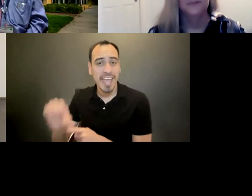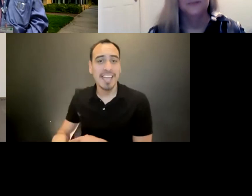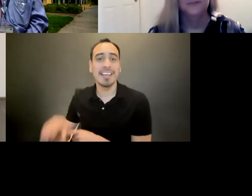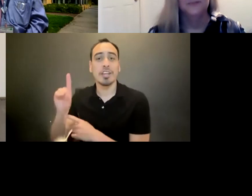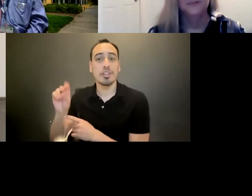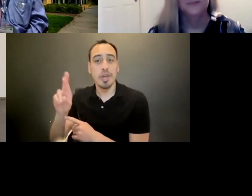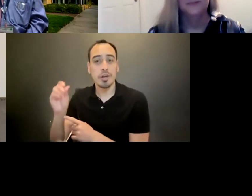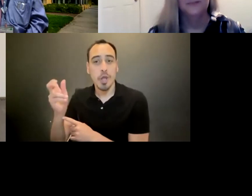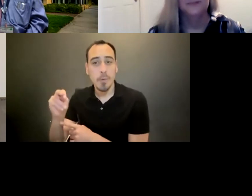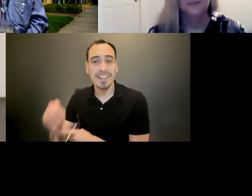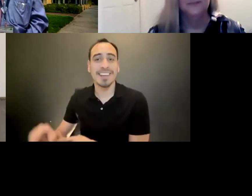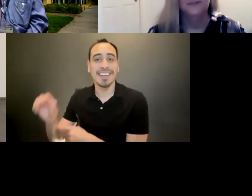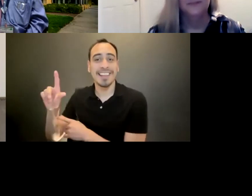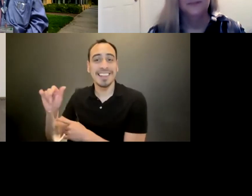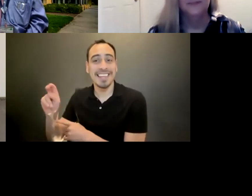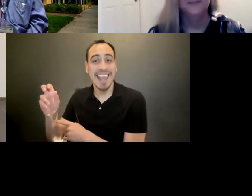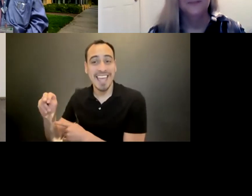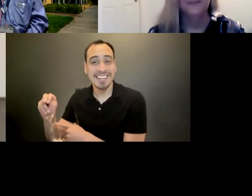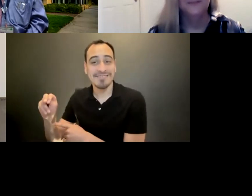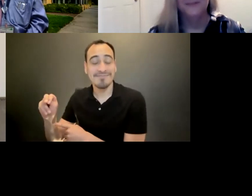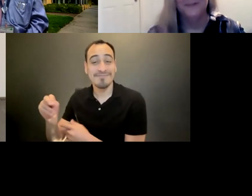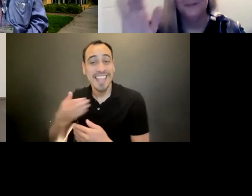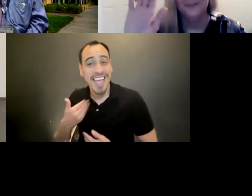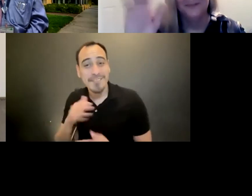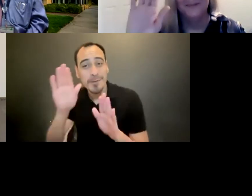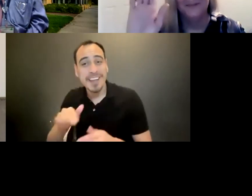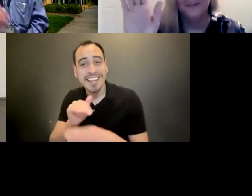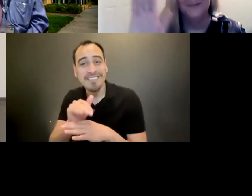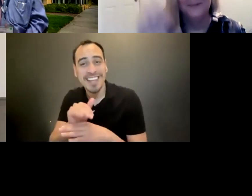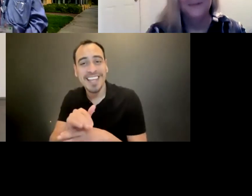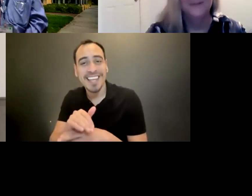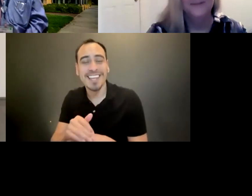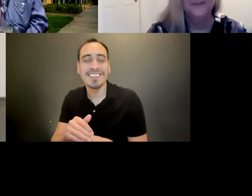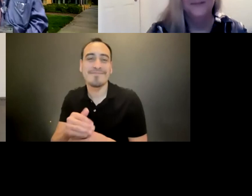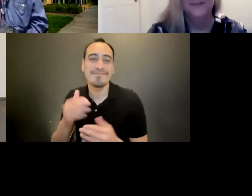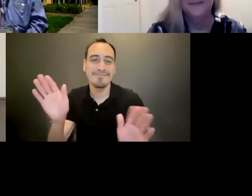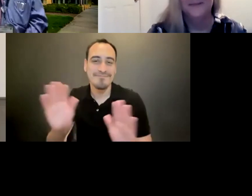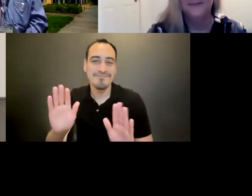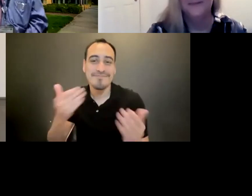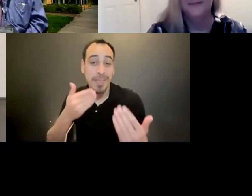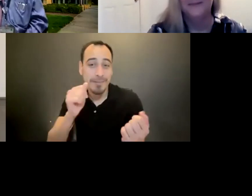And with that, we'll sign off and wish you all a pleasant evening. Thanks, everyone. Thank you.